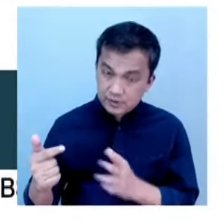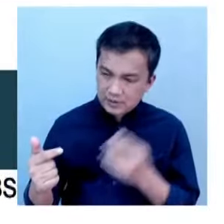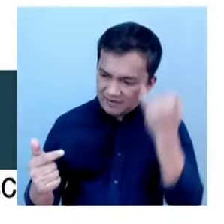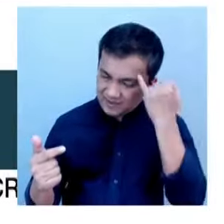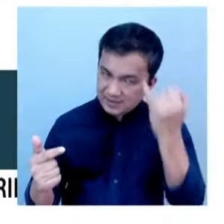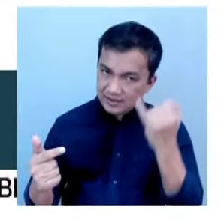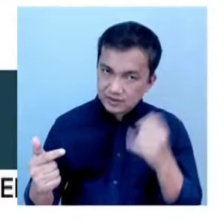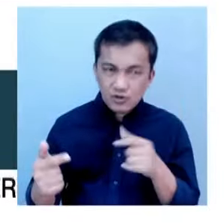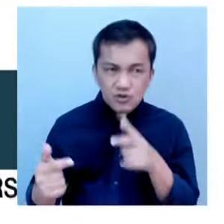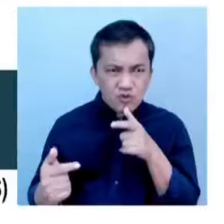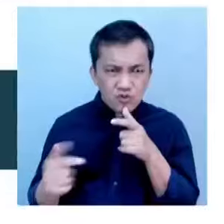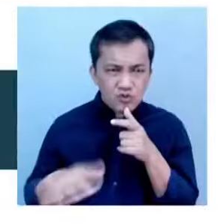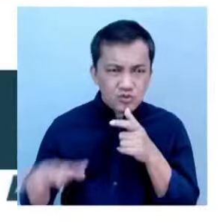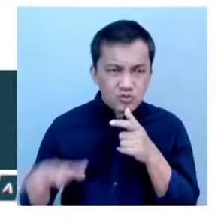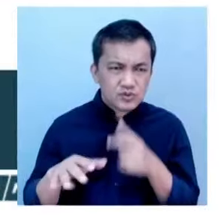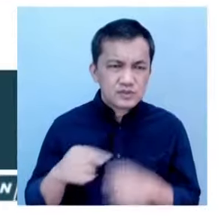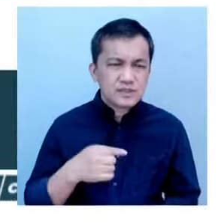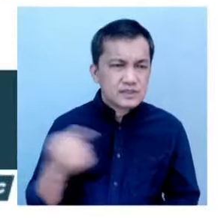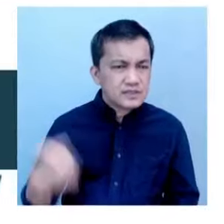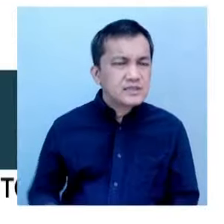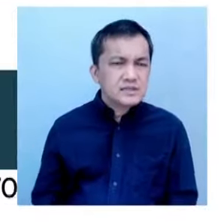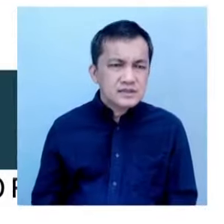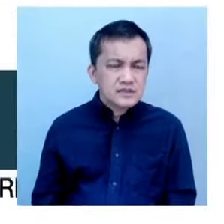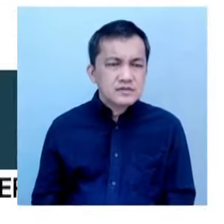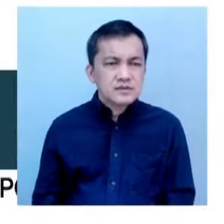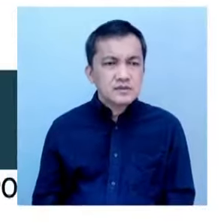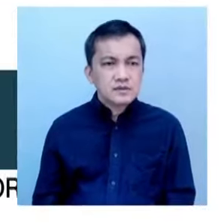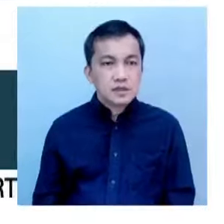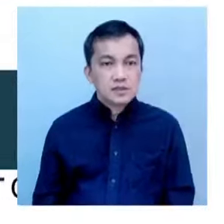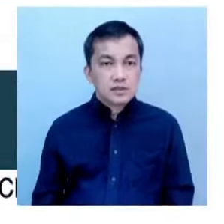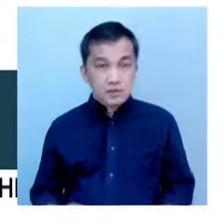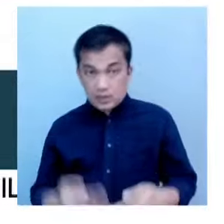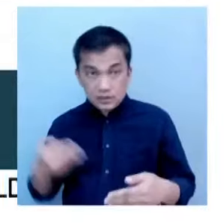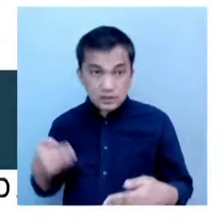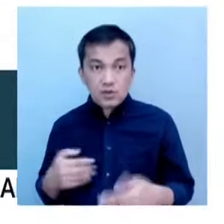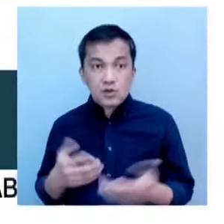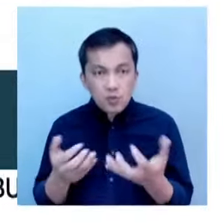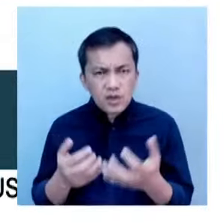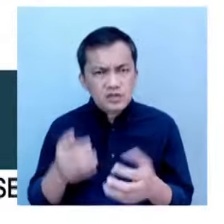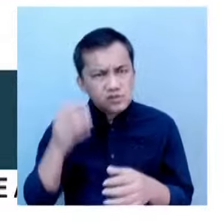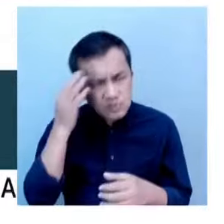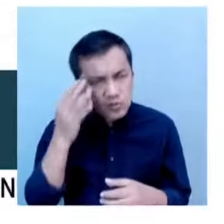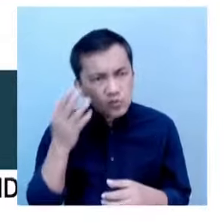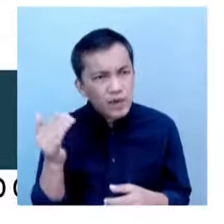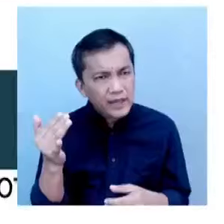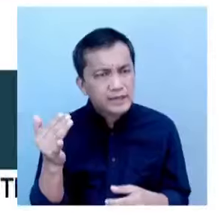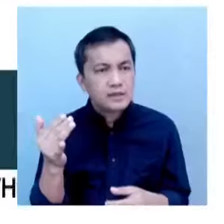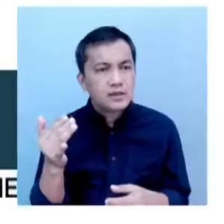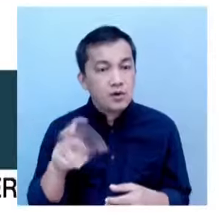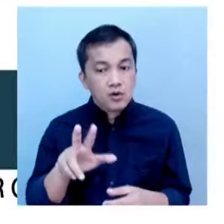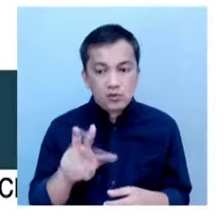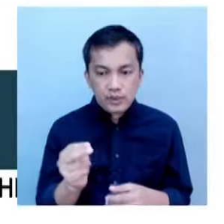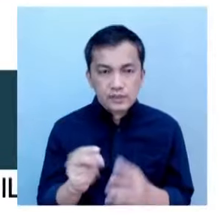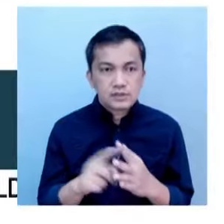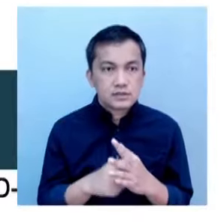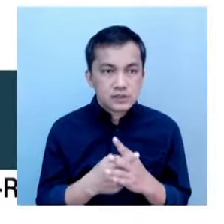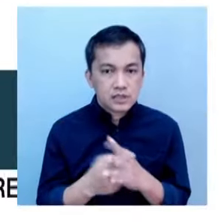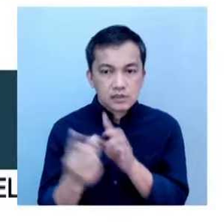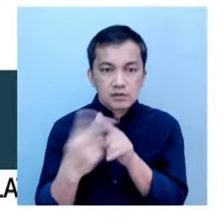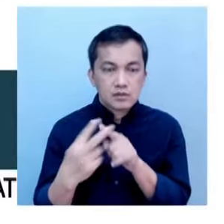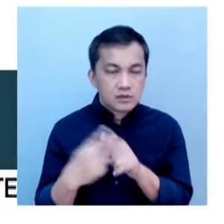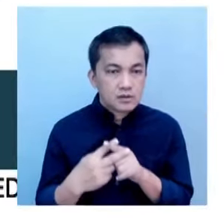of who these people are. And first and foremost, we'd like to know why and when they started recruiting